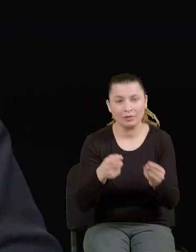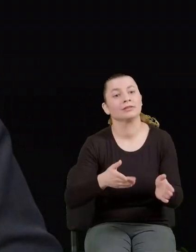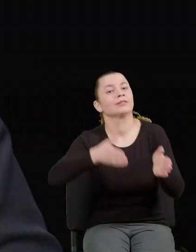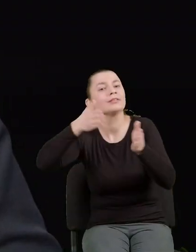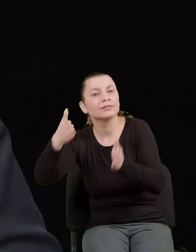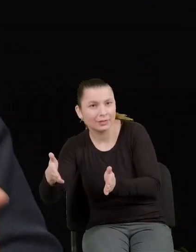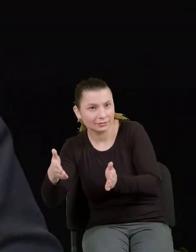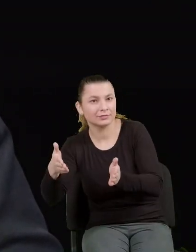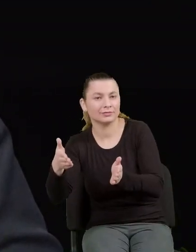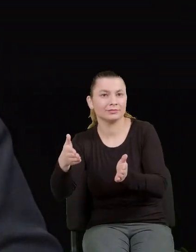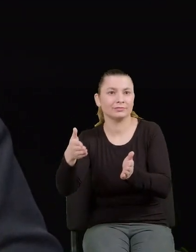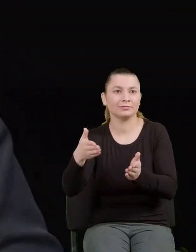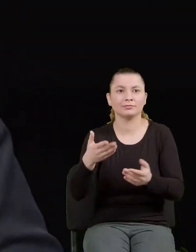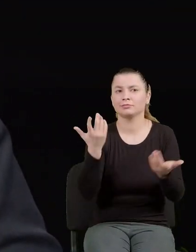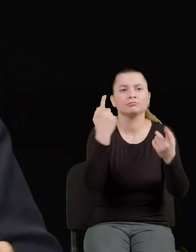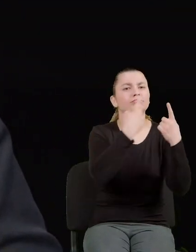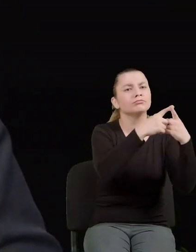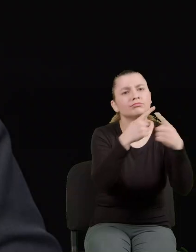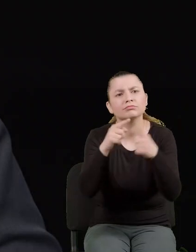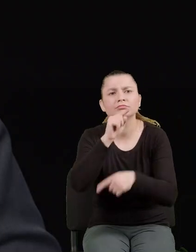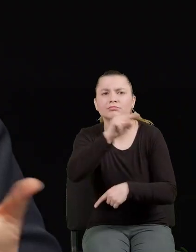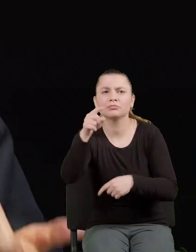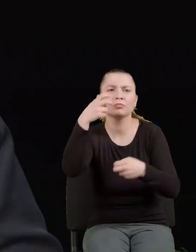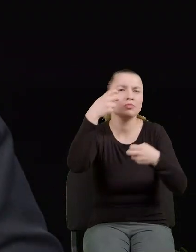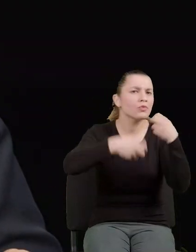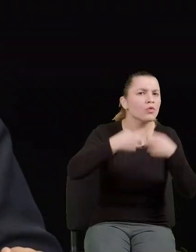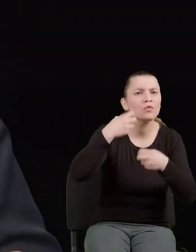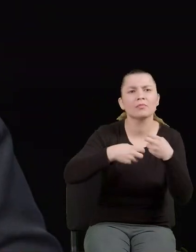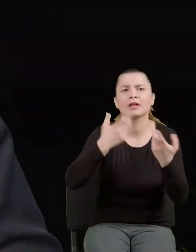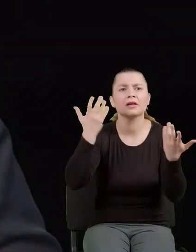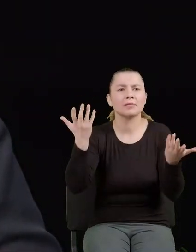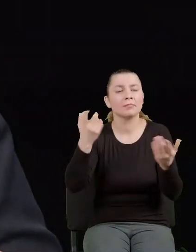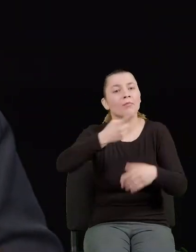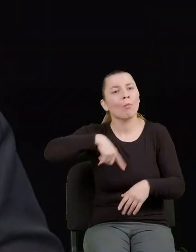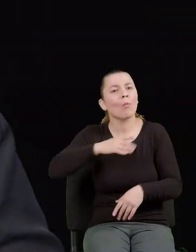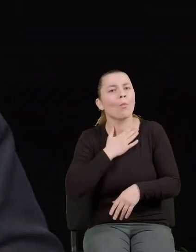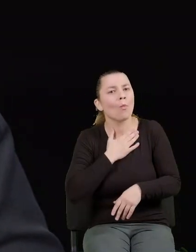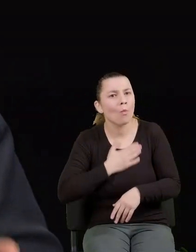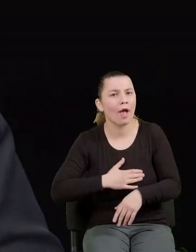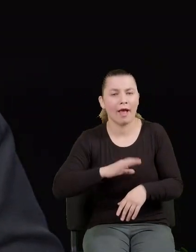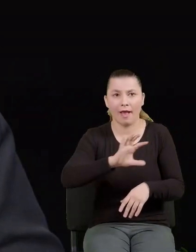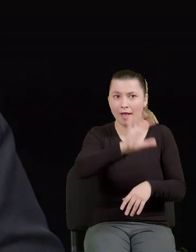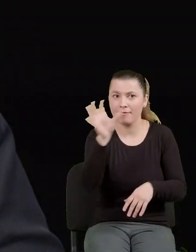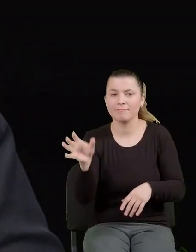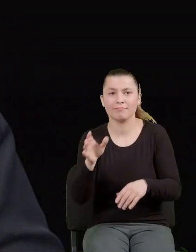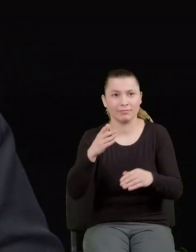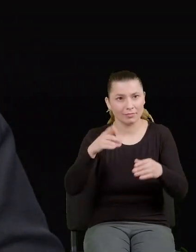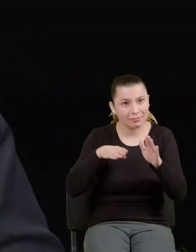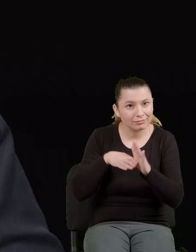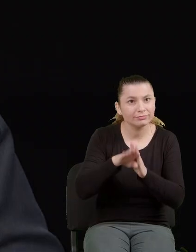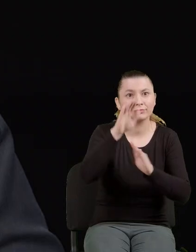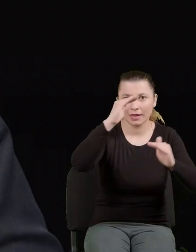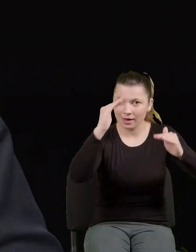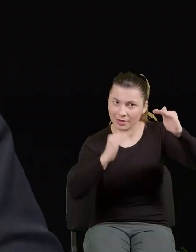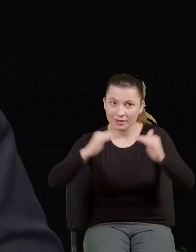digitalization, so green Europe and connected Europe. And at that time,